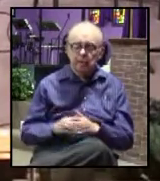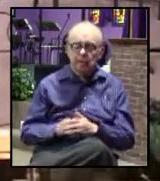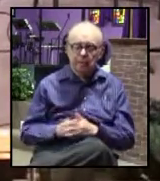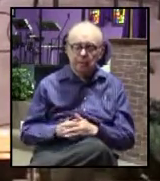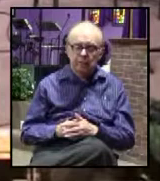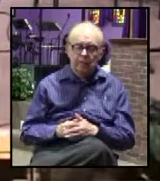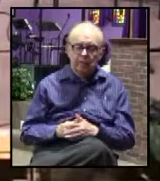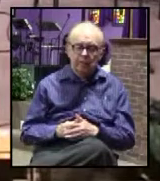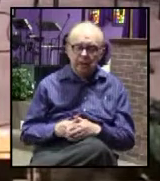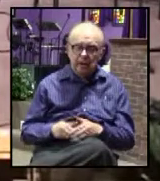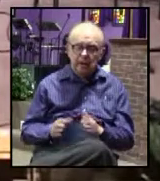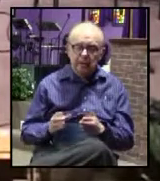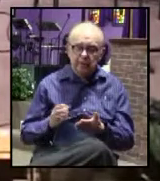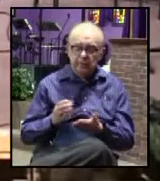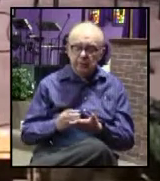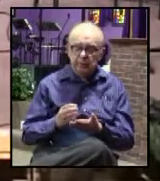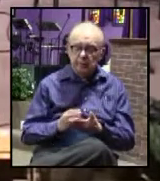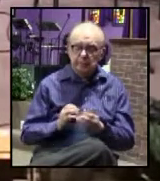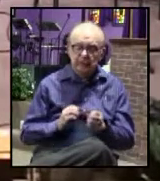let this cup pass from me?